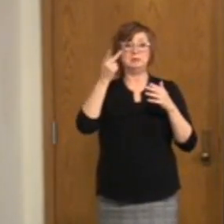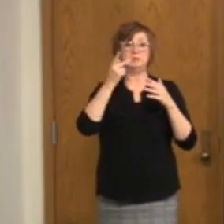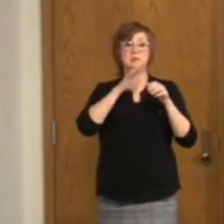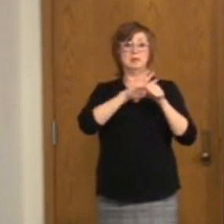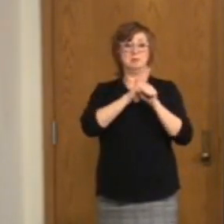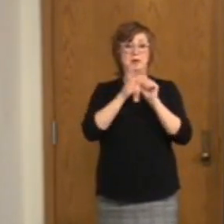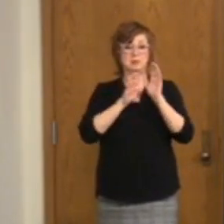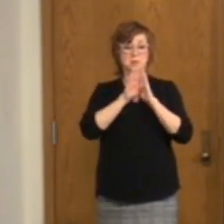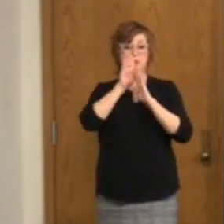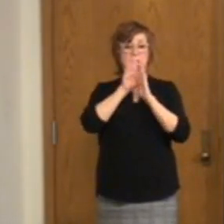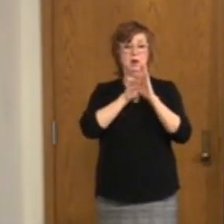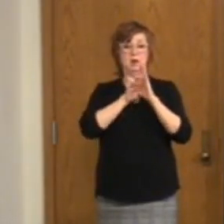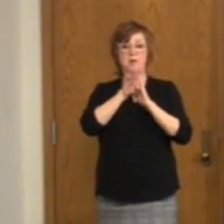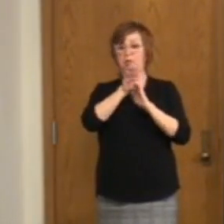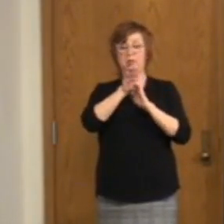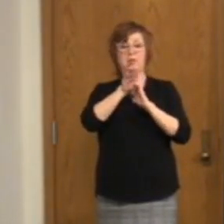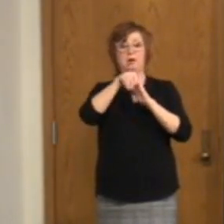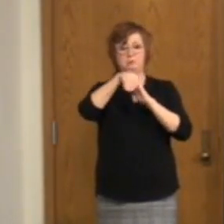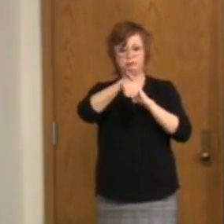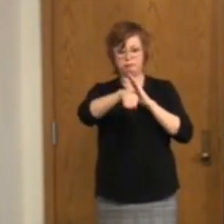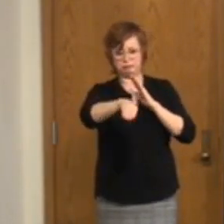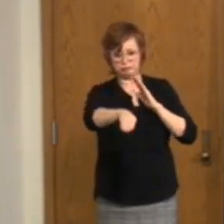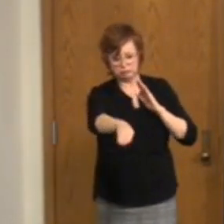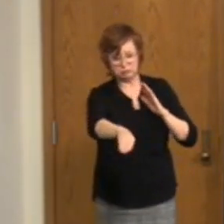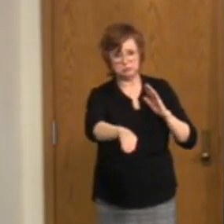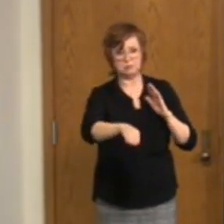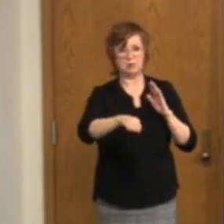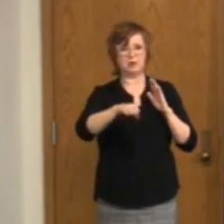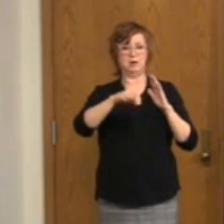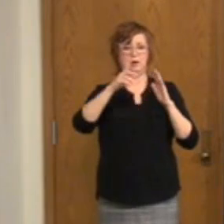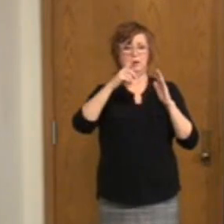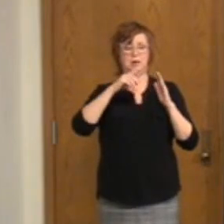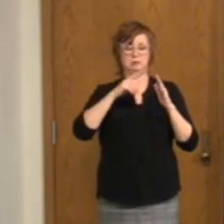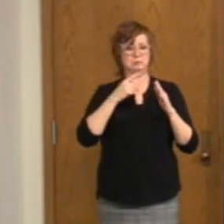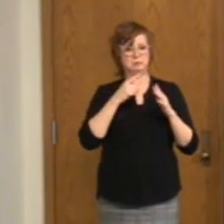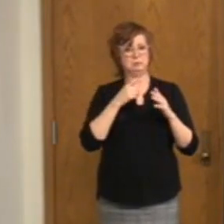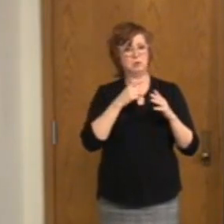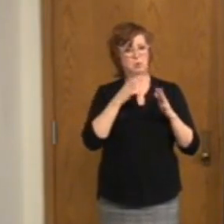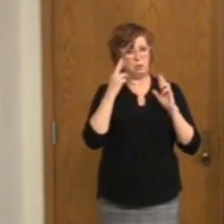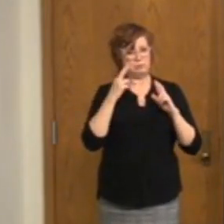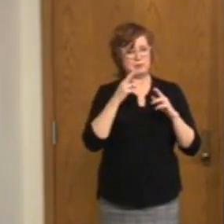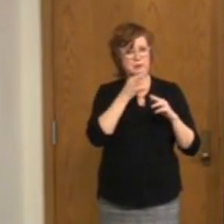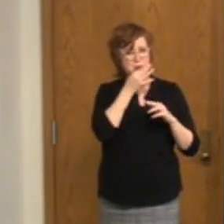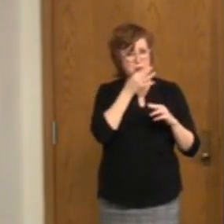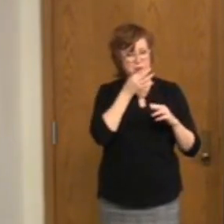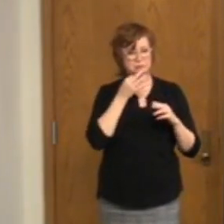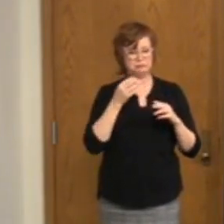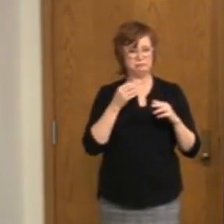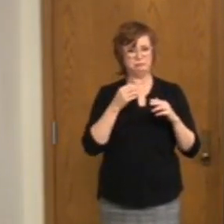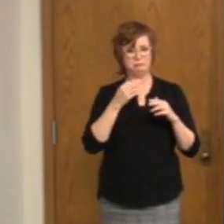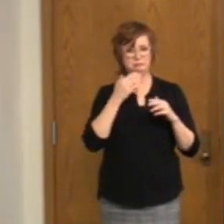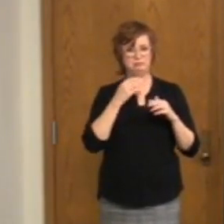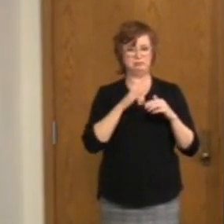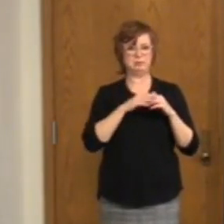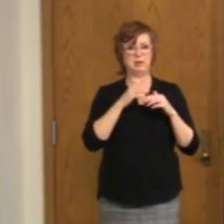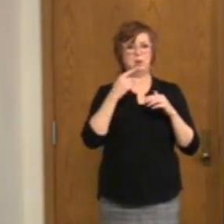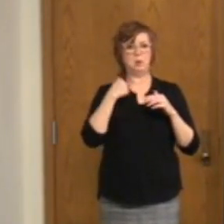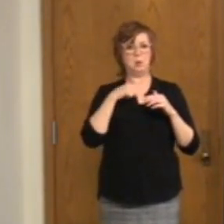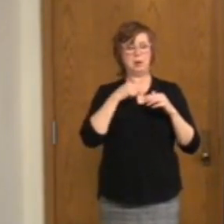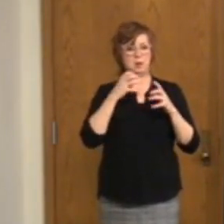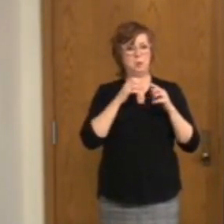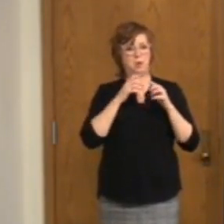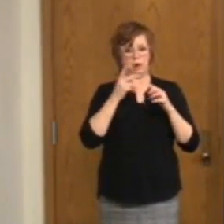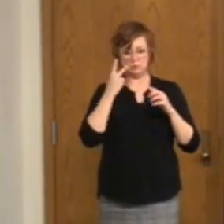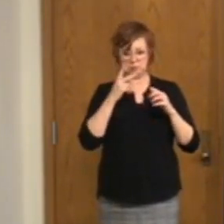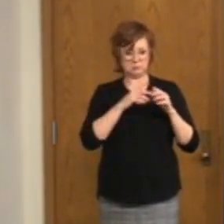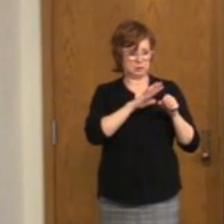and we may find ourselves there sooner than we had originally anticipated, which is a positive thing, that we can get back to growing our communities, growing